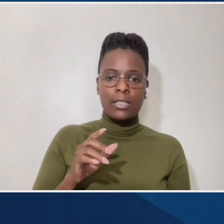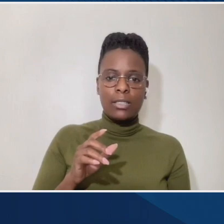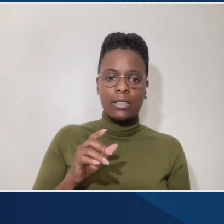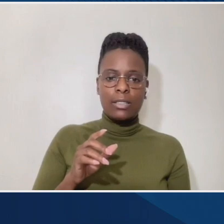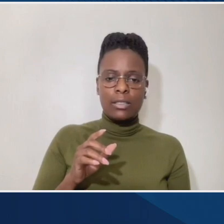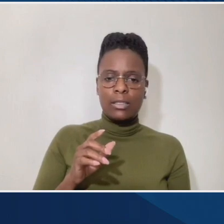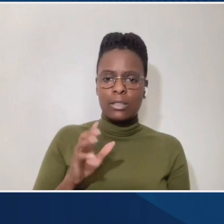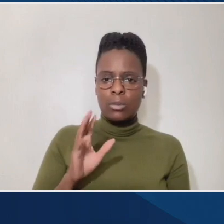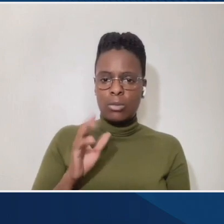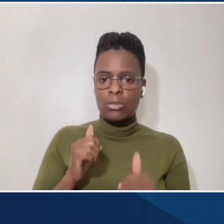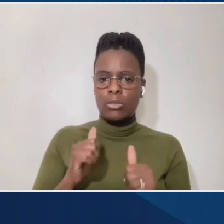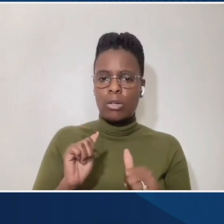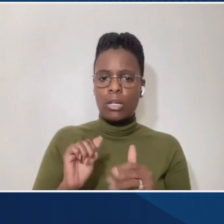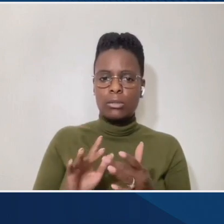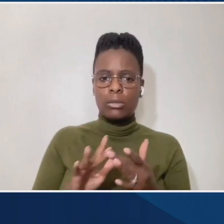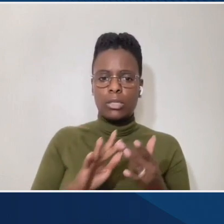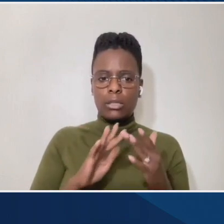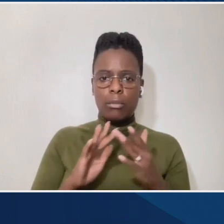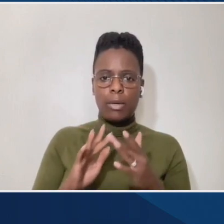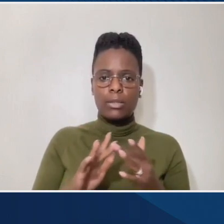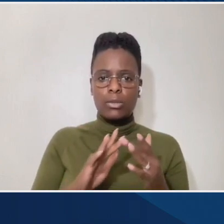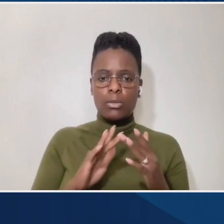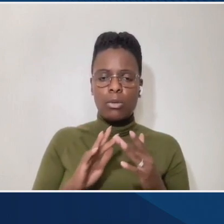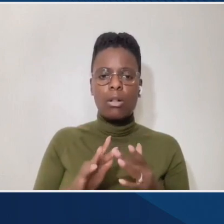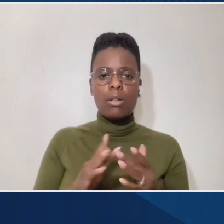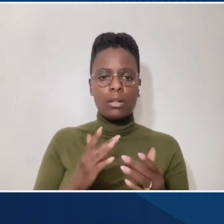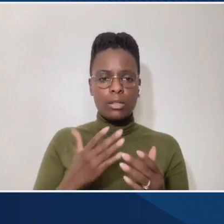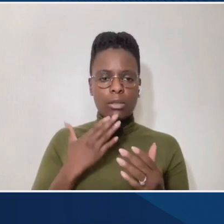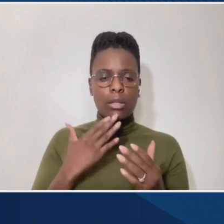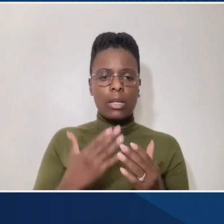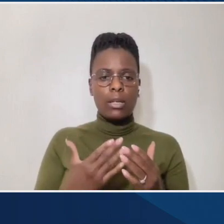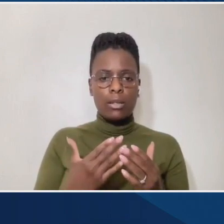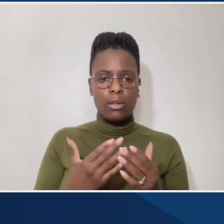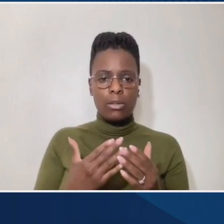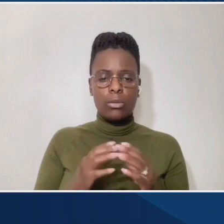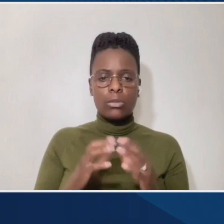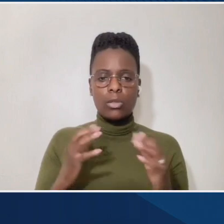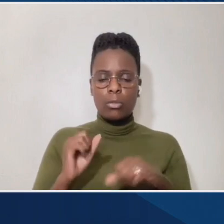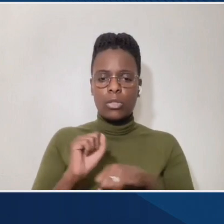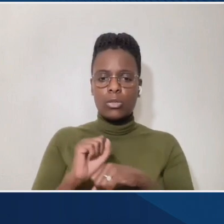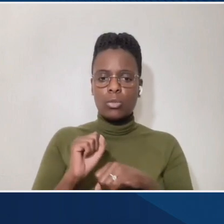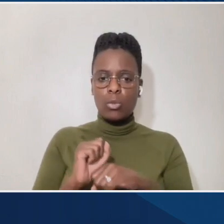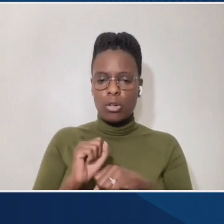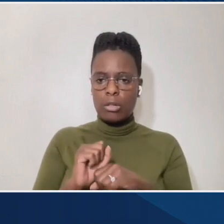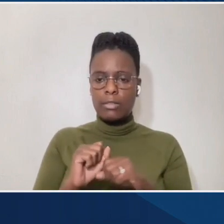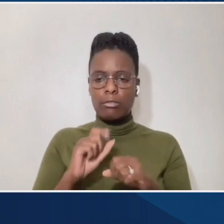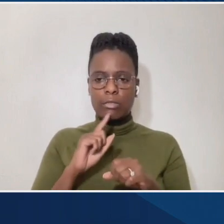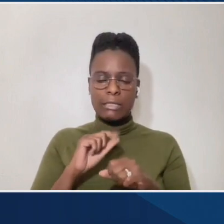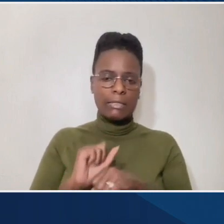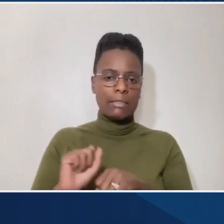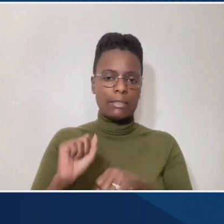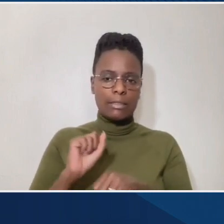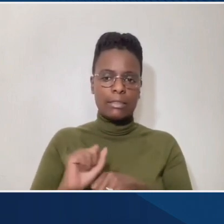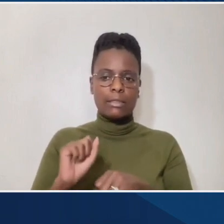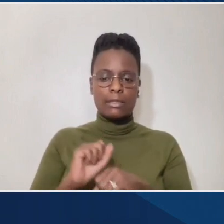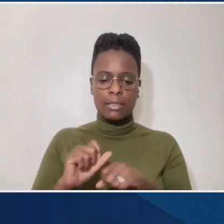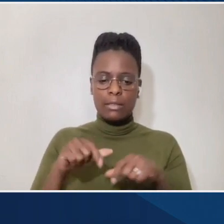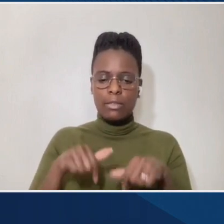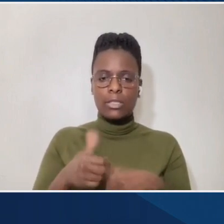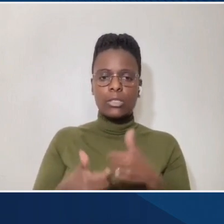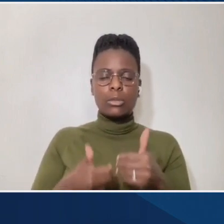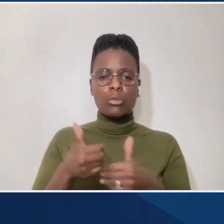So we can do that one by one and we'll be very clear. And we'll just see. Again, this is just to see where you all are, because of